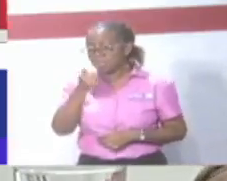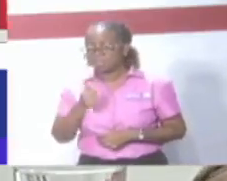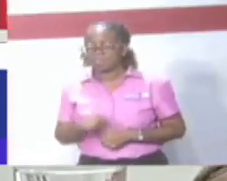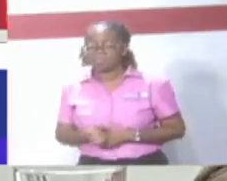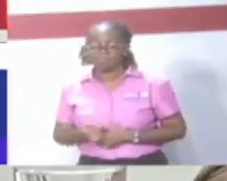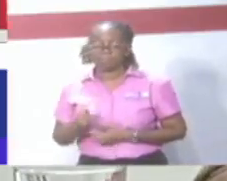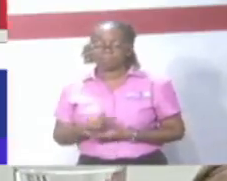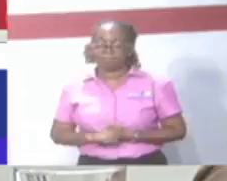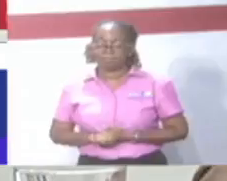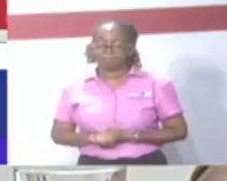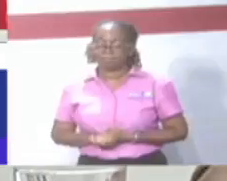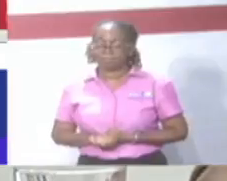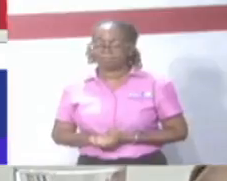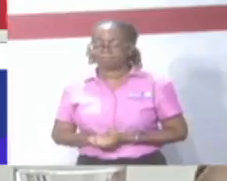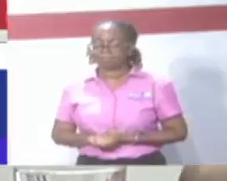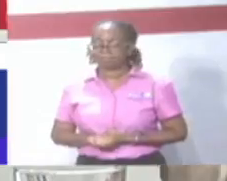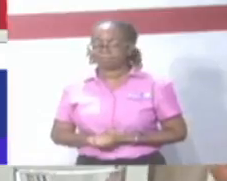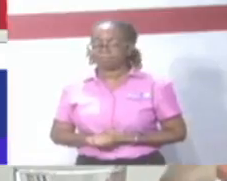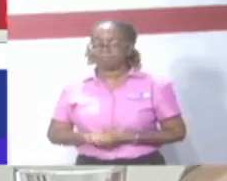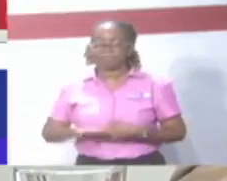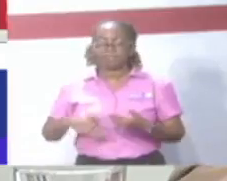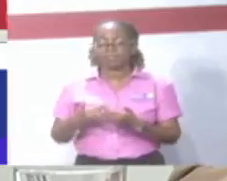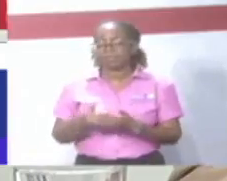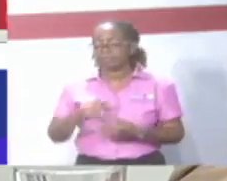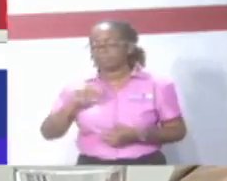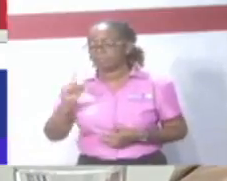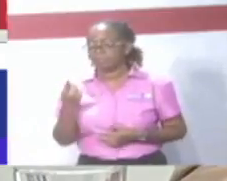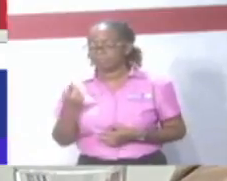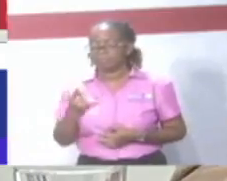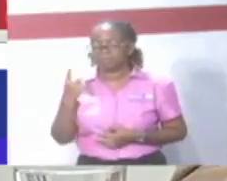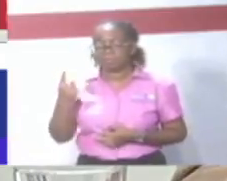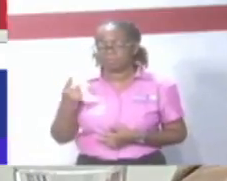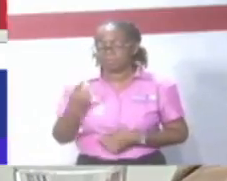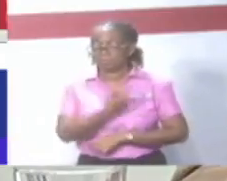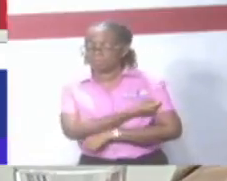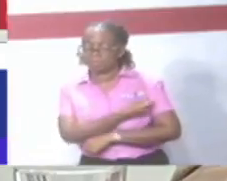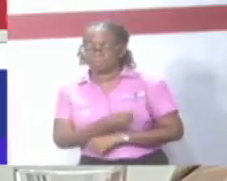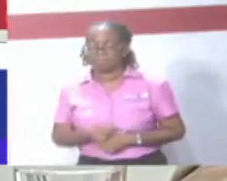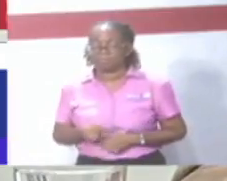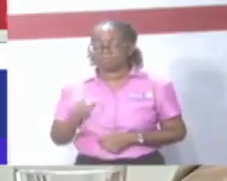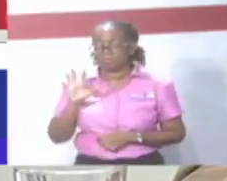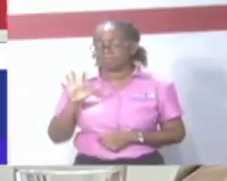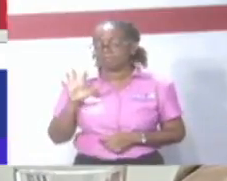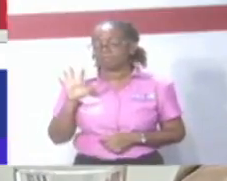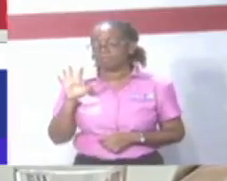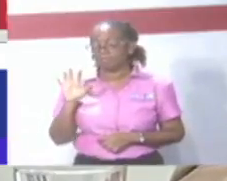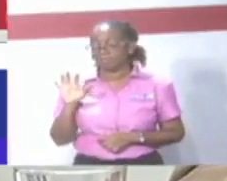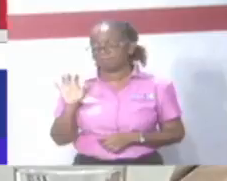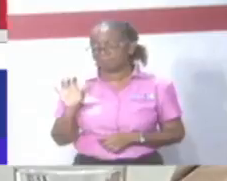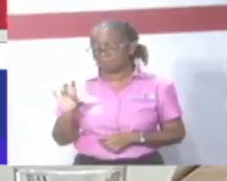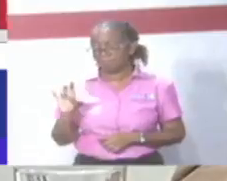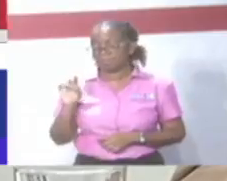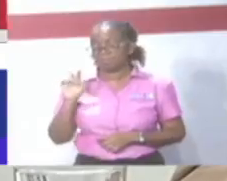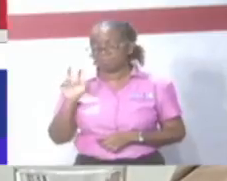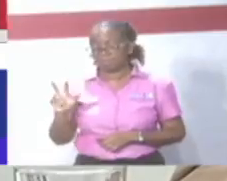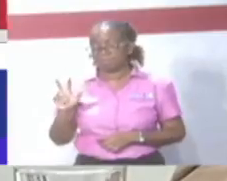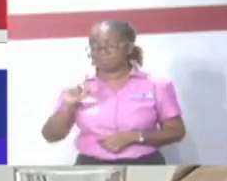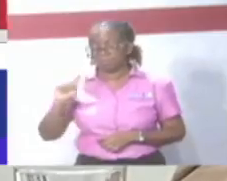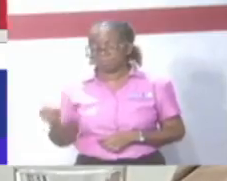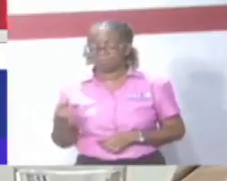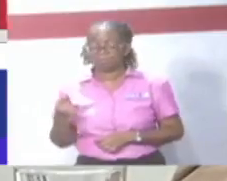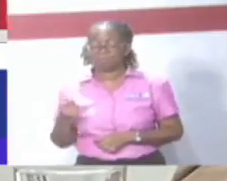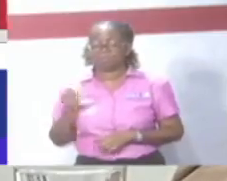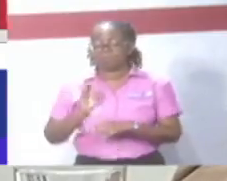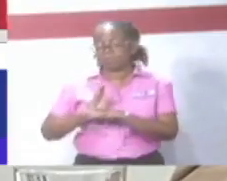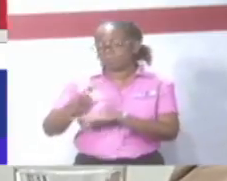of persons with 1 shot so far, 572,957 persons. which